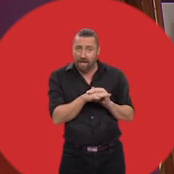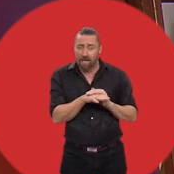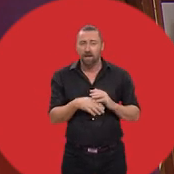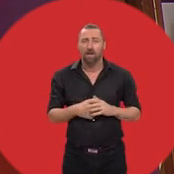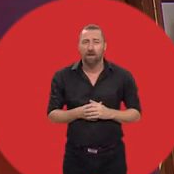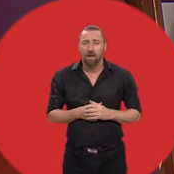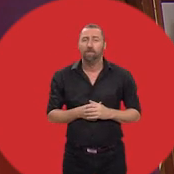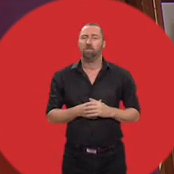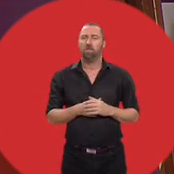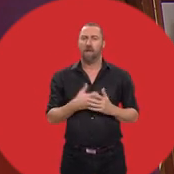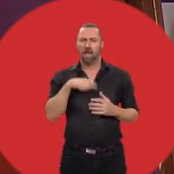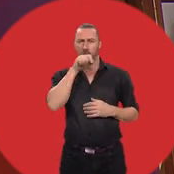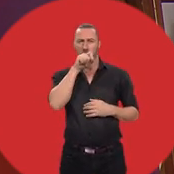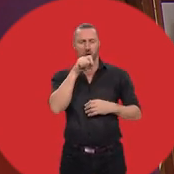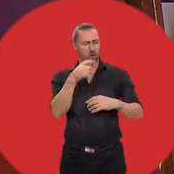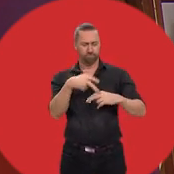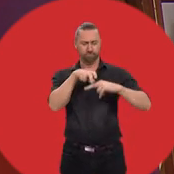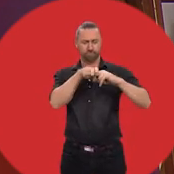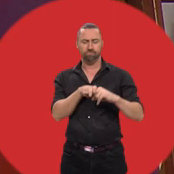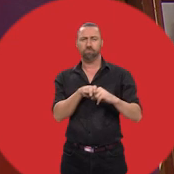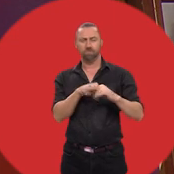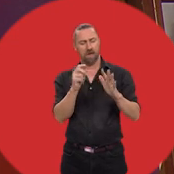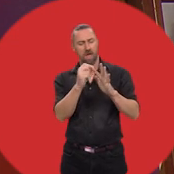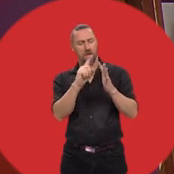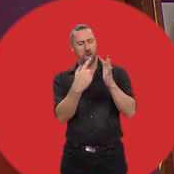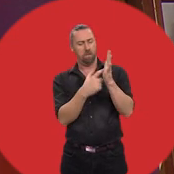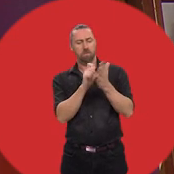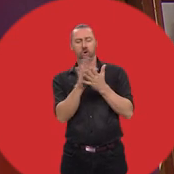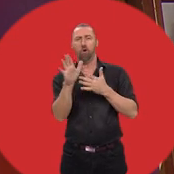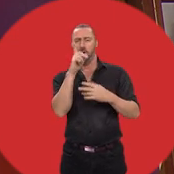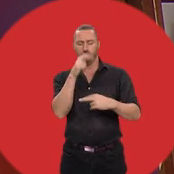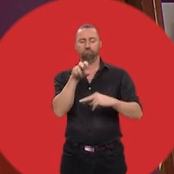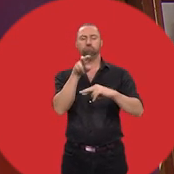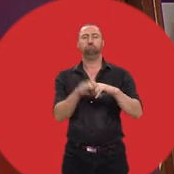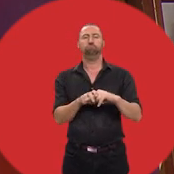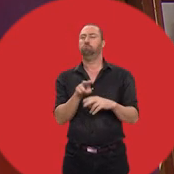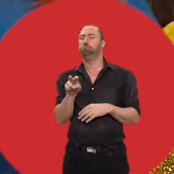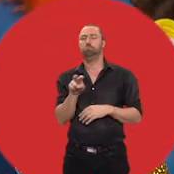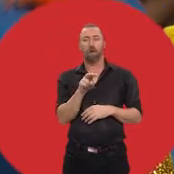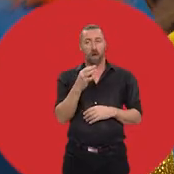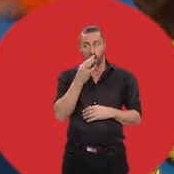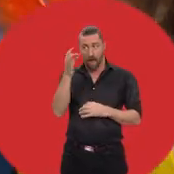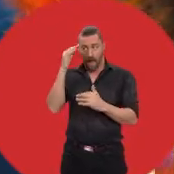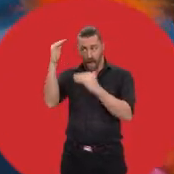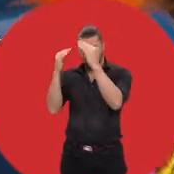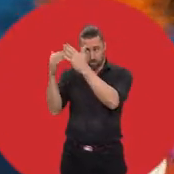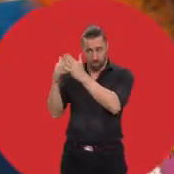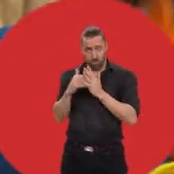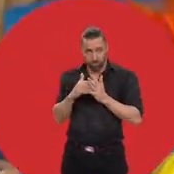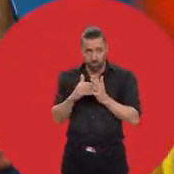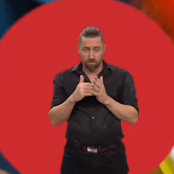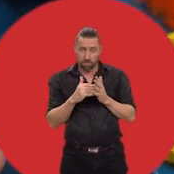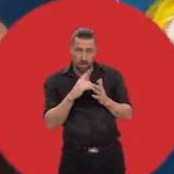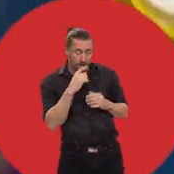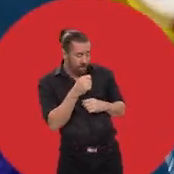perch for our bird, a place where they can sit out and watch the world go by. So get an adult to help you make a little slit under the